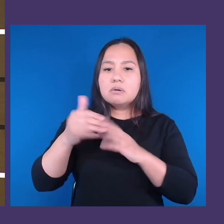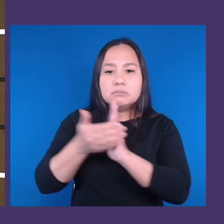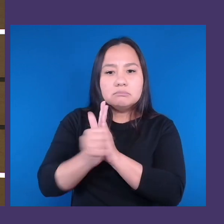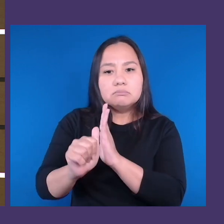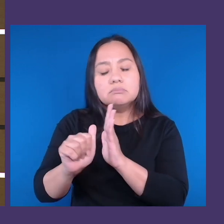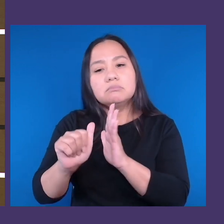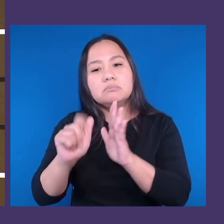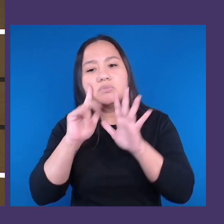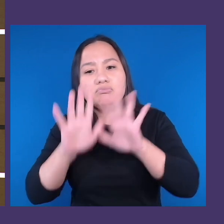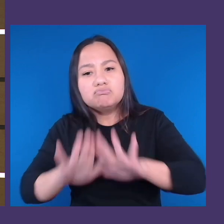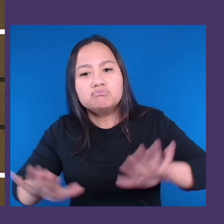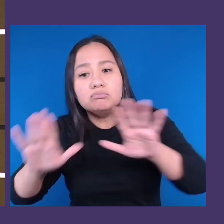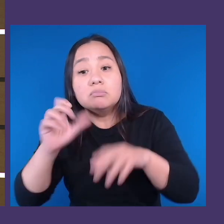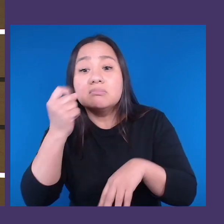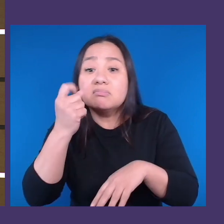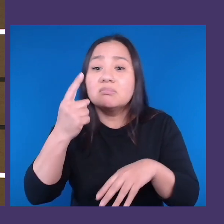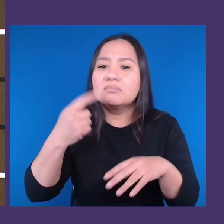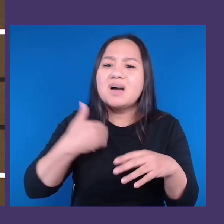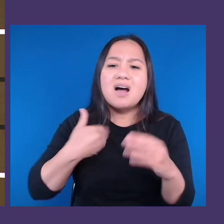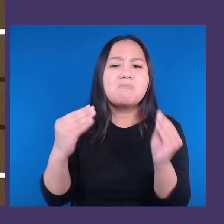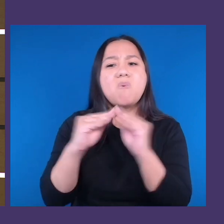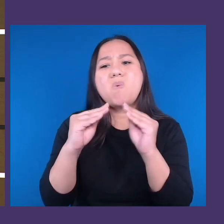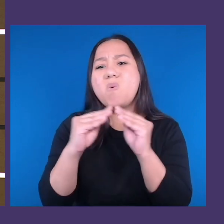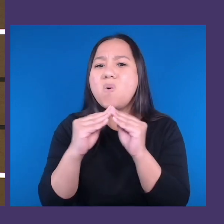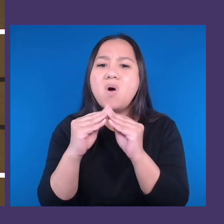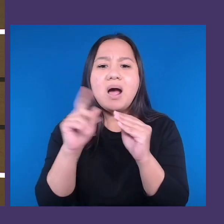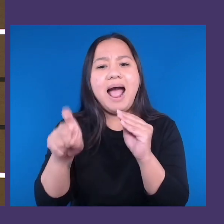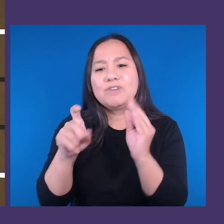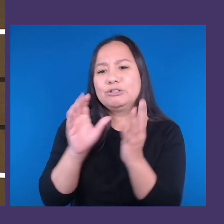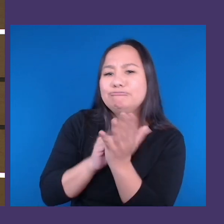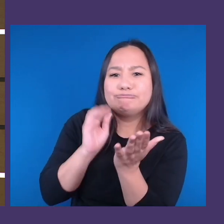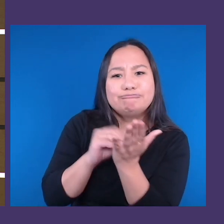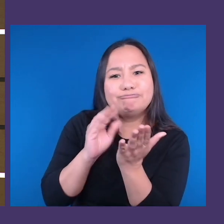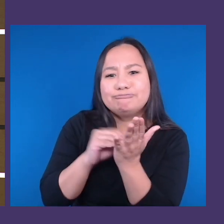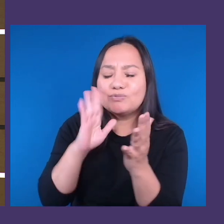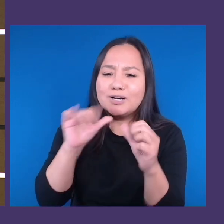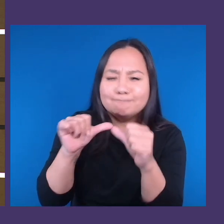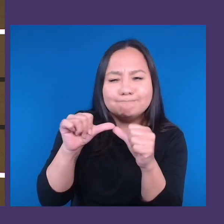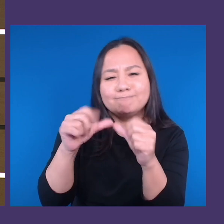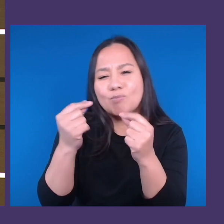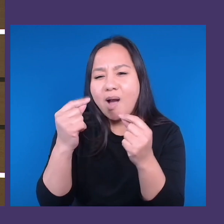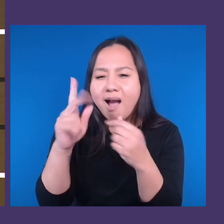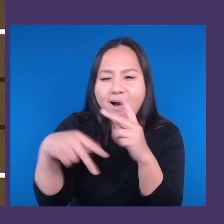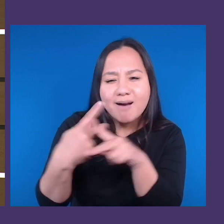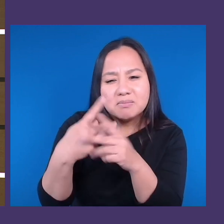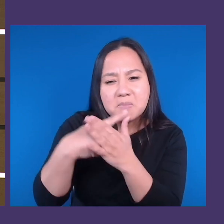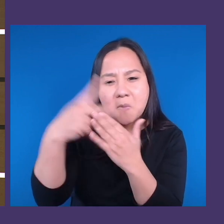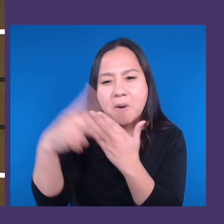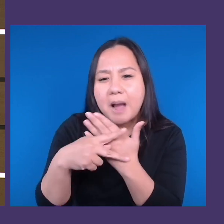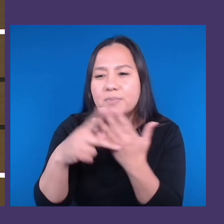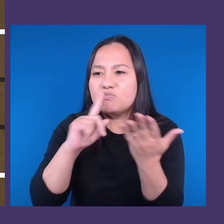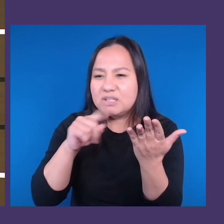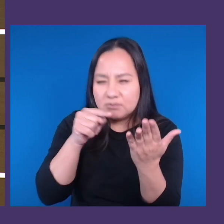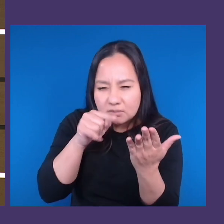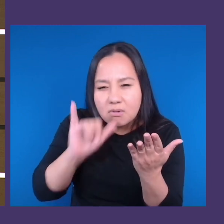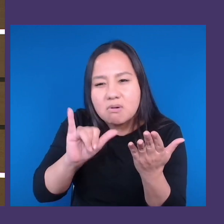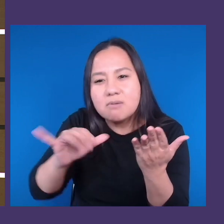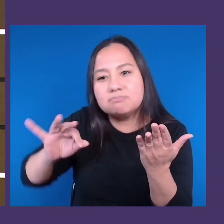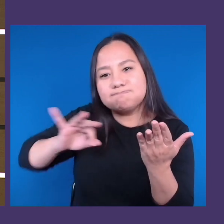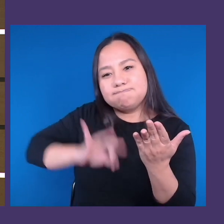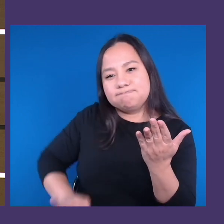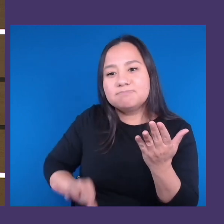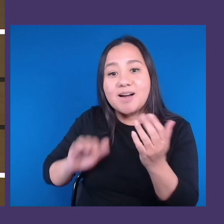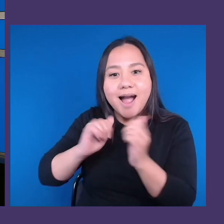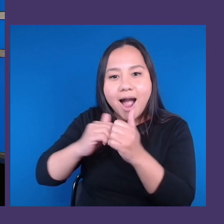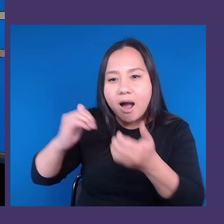we'll continue to learn about what kind of programs are most beneficial, how to partner with the right organizations, how